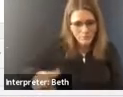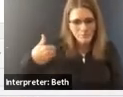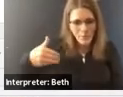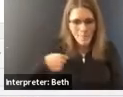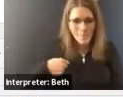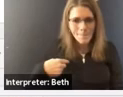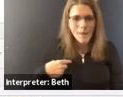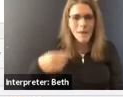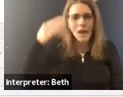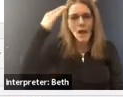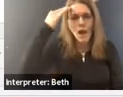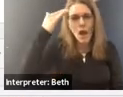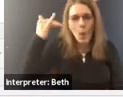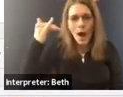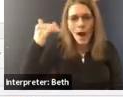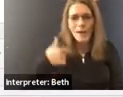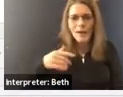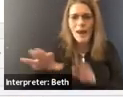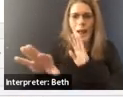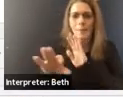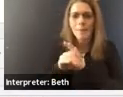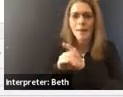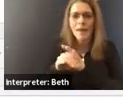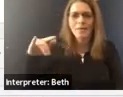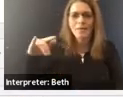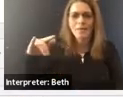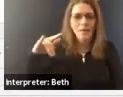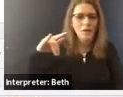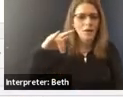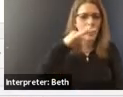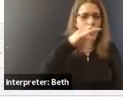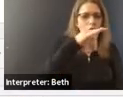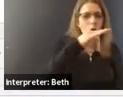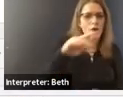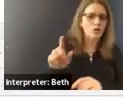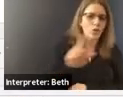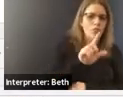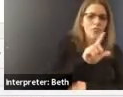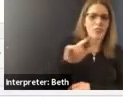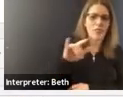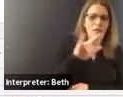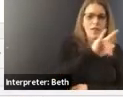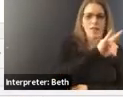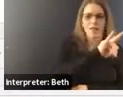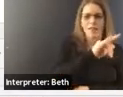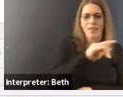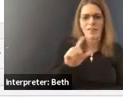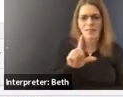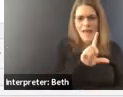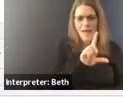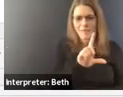one going to the left as where I went? And it's a technical question.